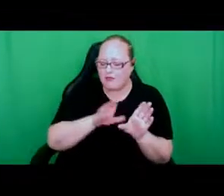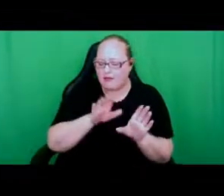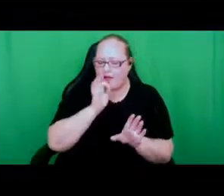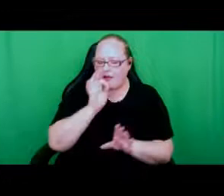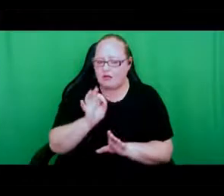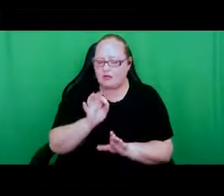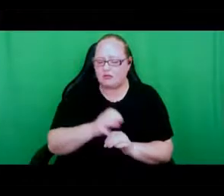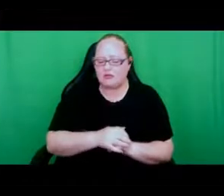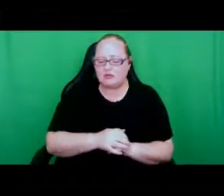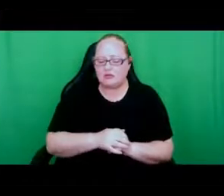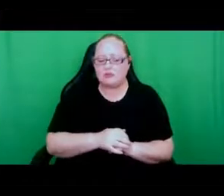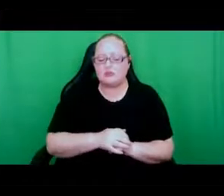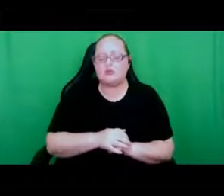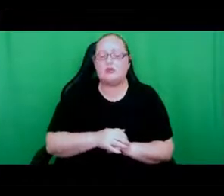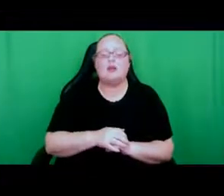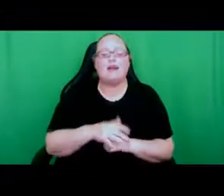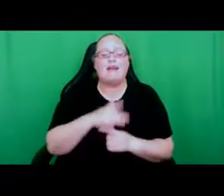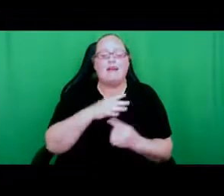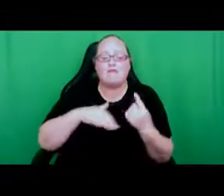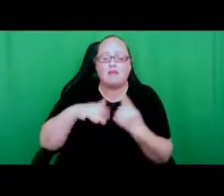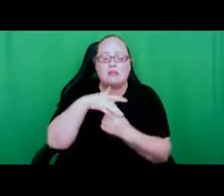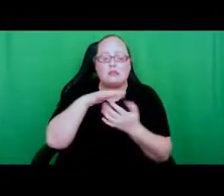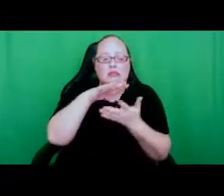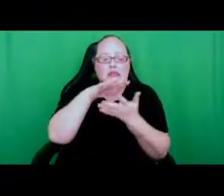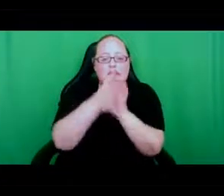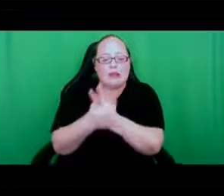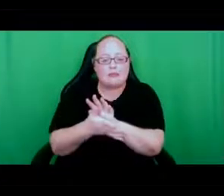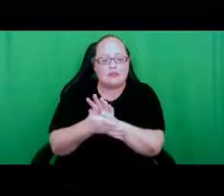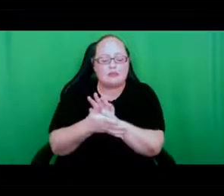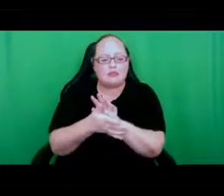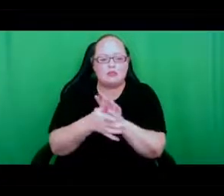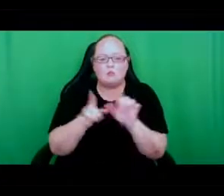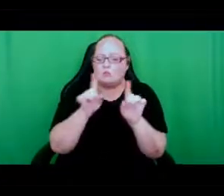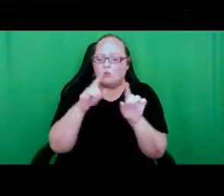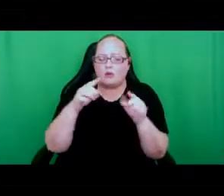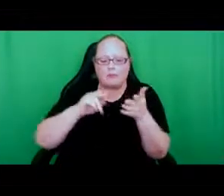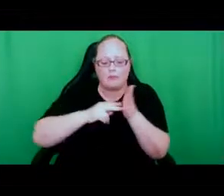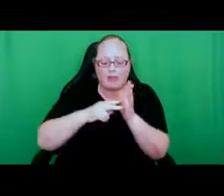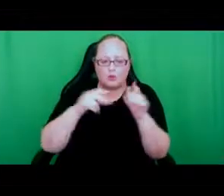mitigate the environmental damage to Thames Chase?